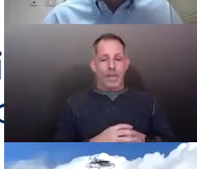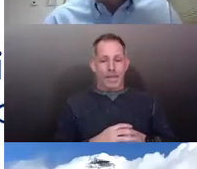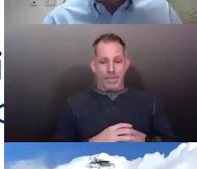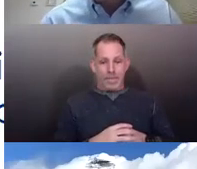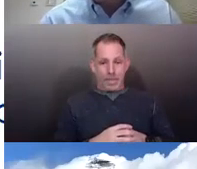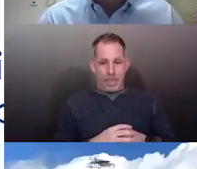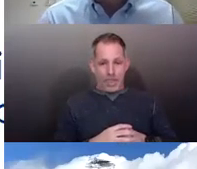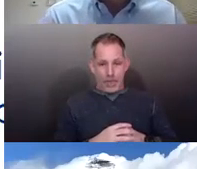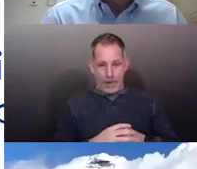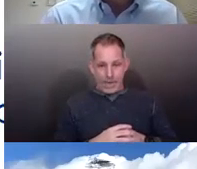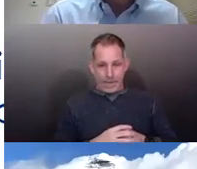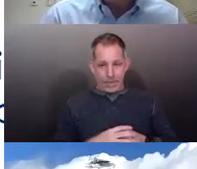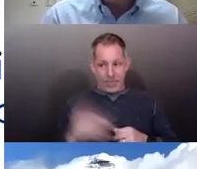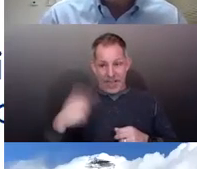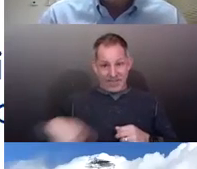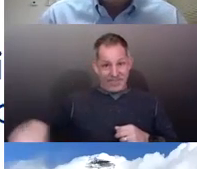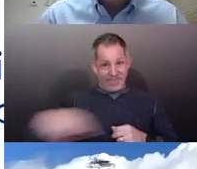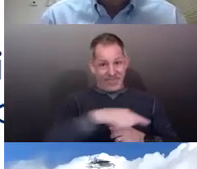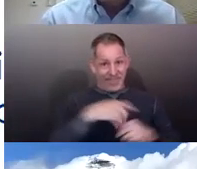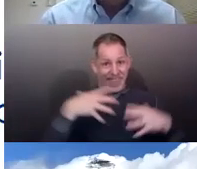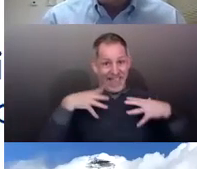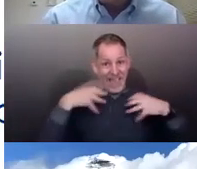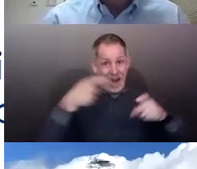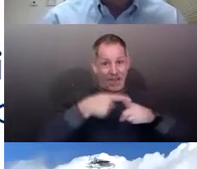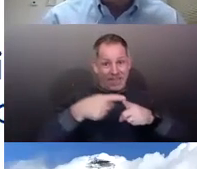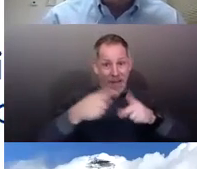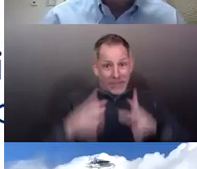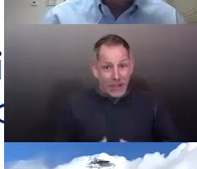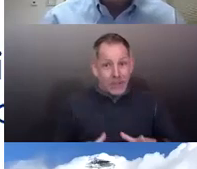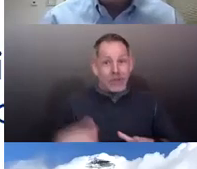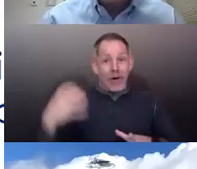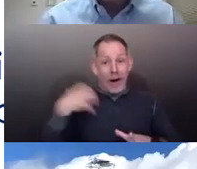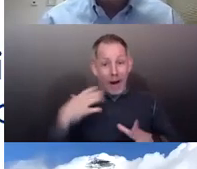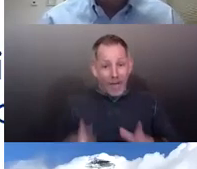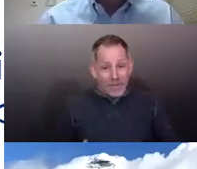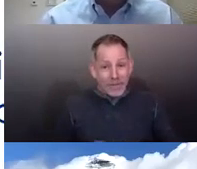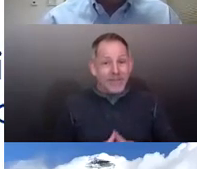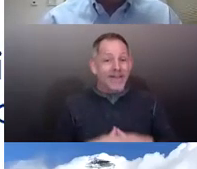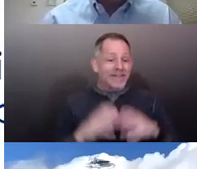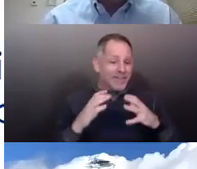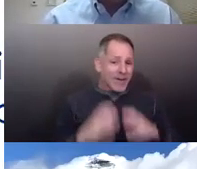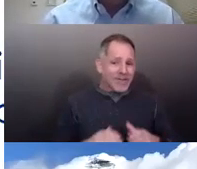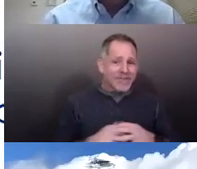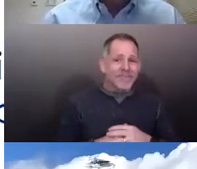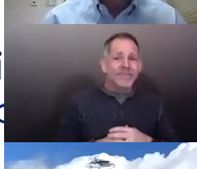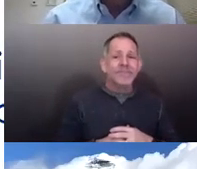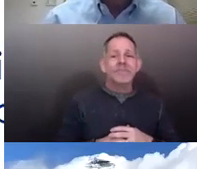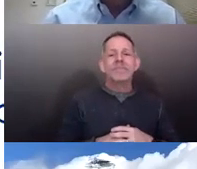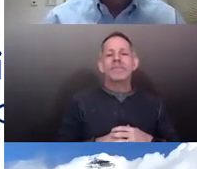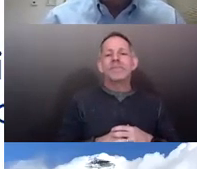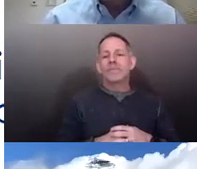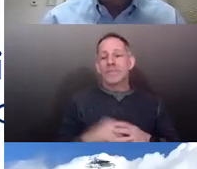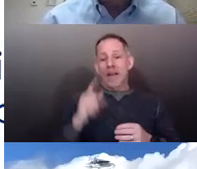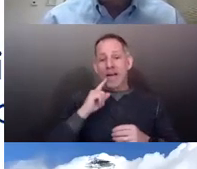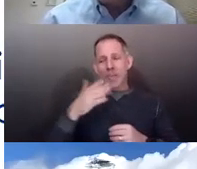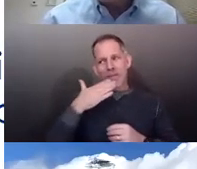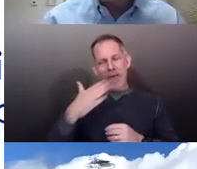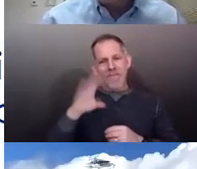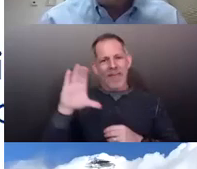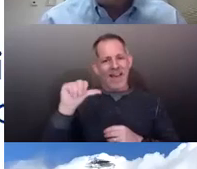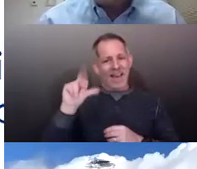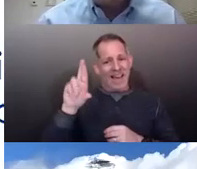a customer and a grateful one of the CARES Act funding. Almost everything I've just talked about has been driven by